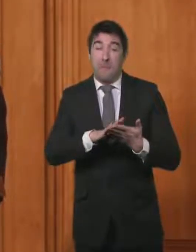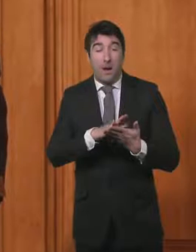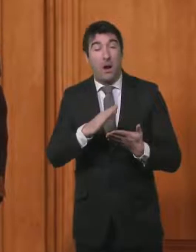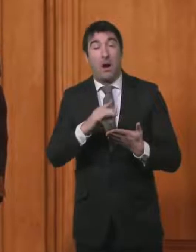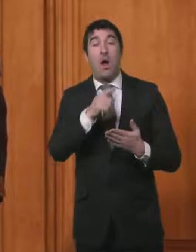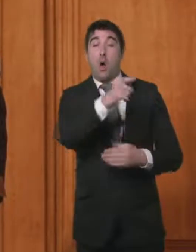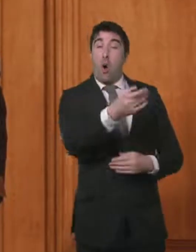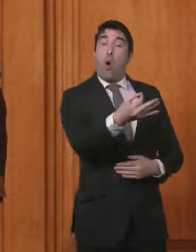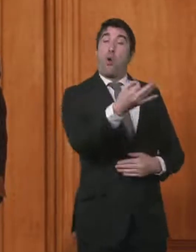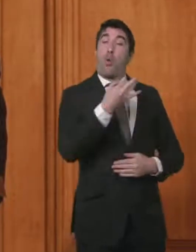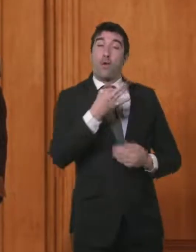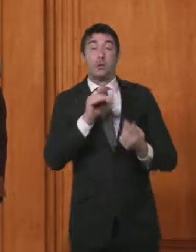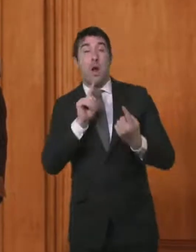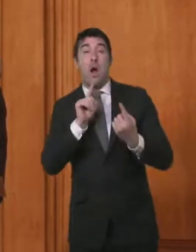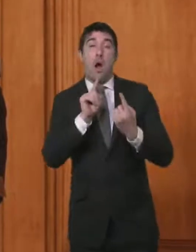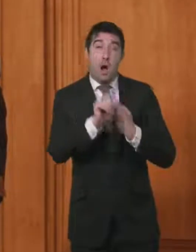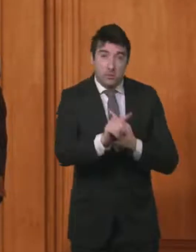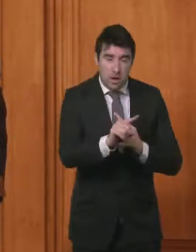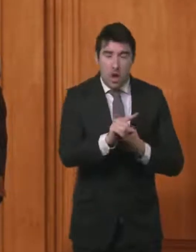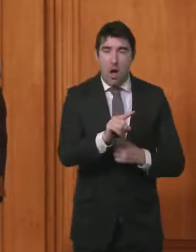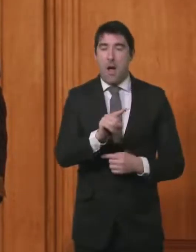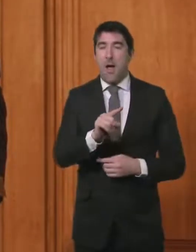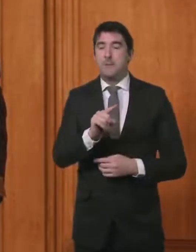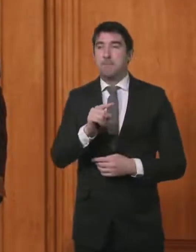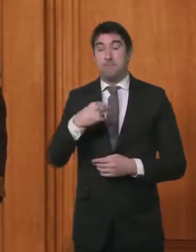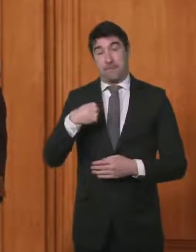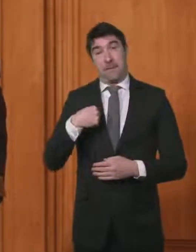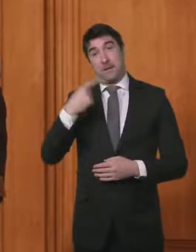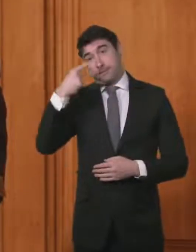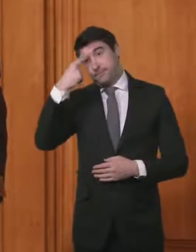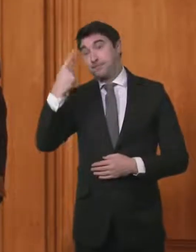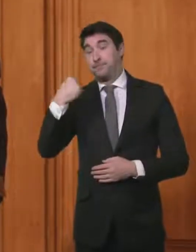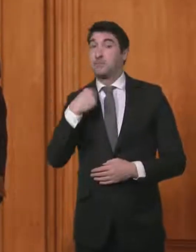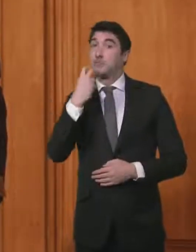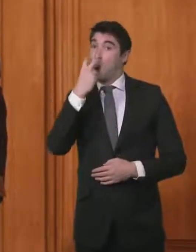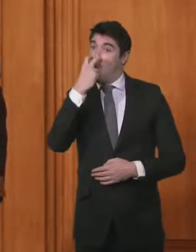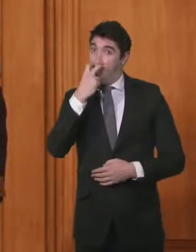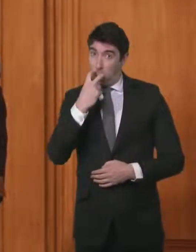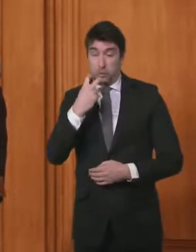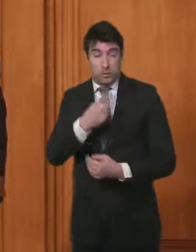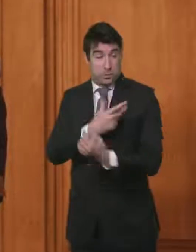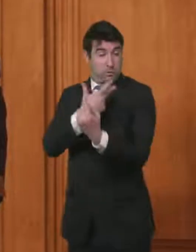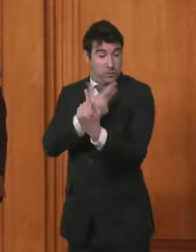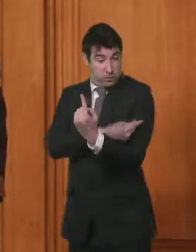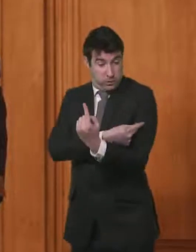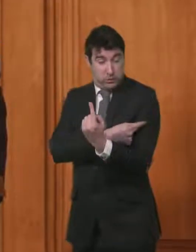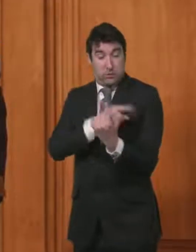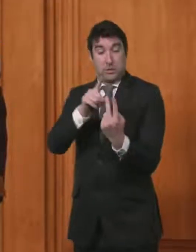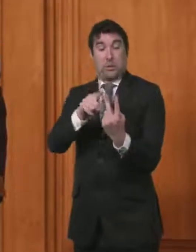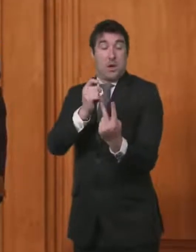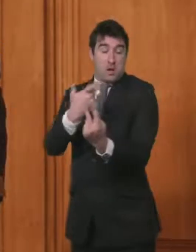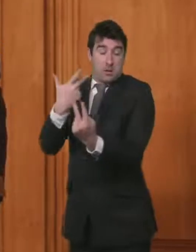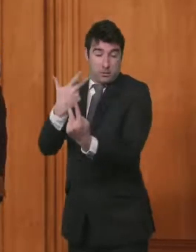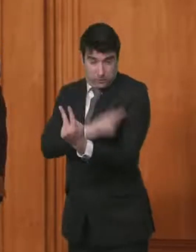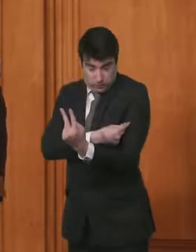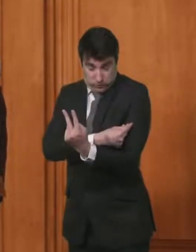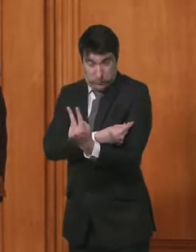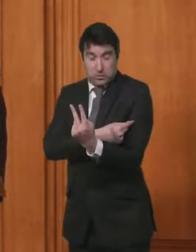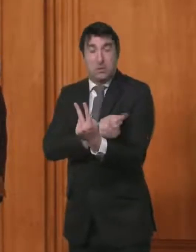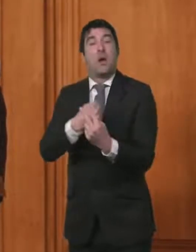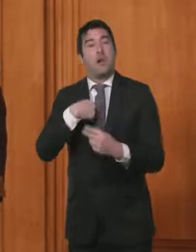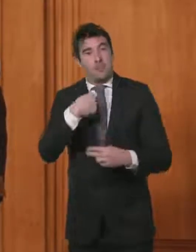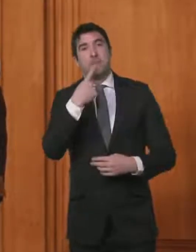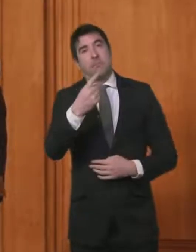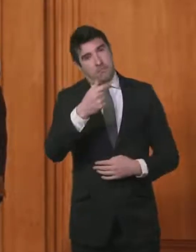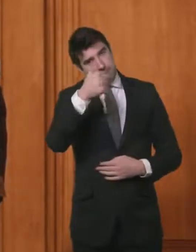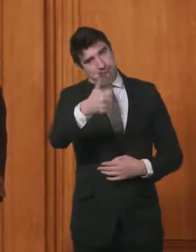you that it's very likely you'll be protected from severe illness, but I can't give you the assurance that you won't still pose a